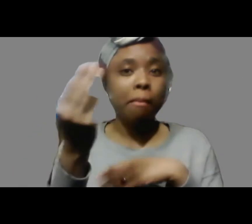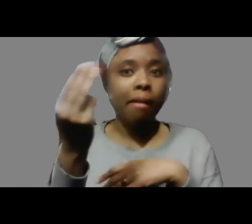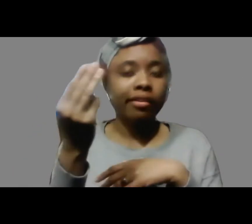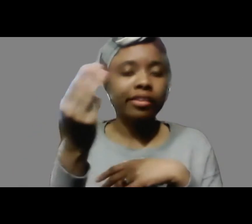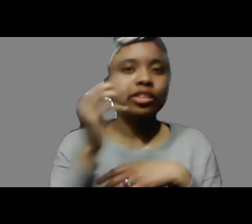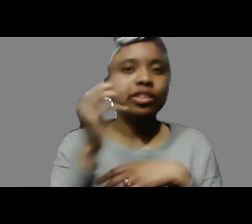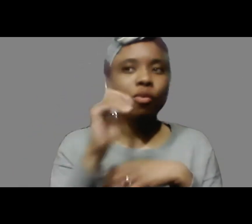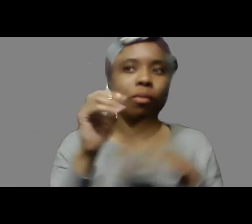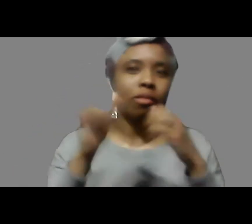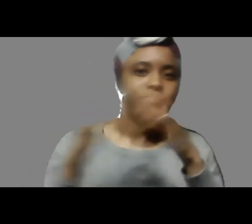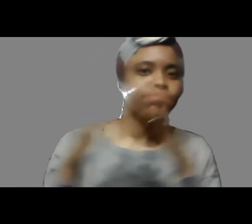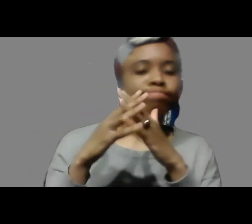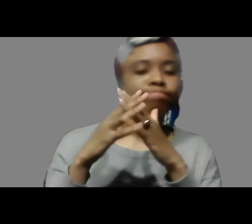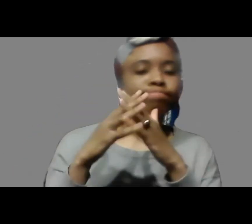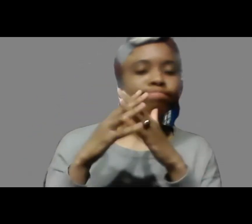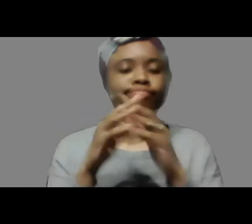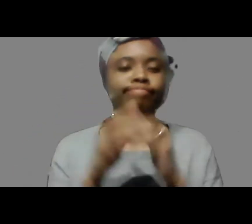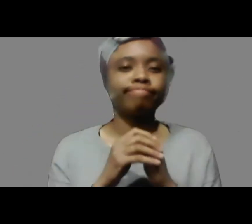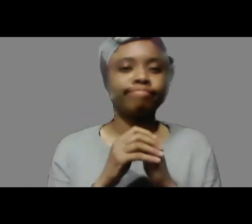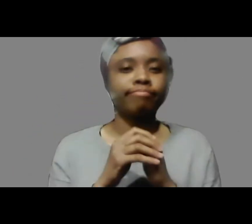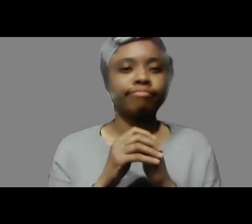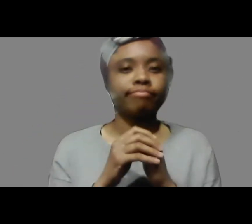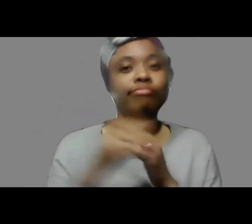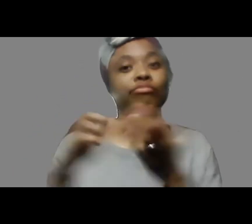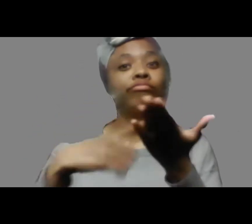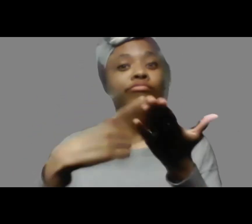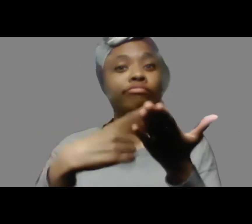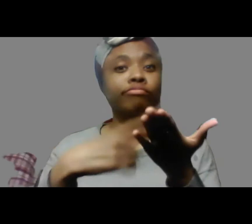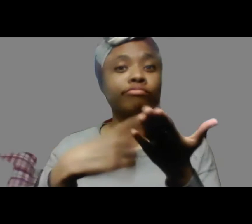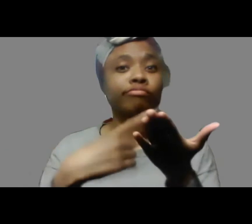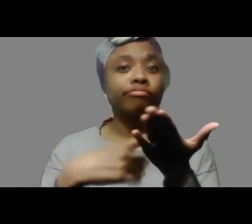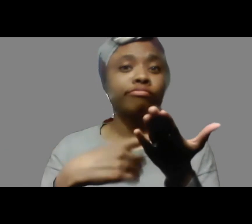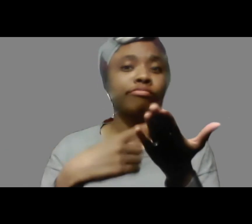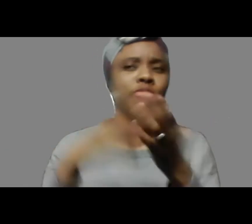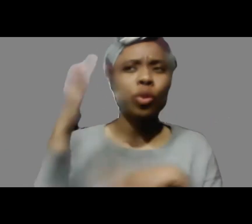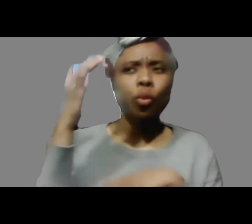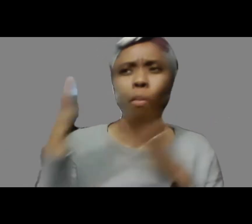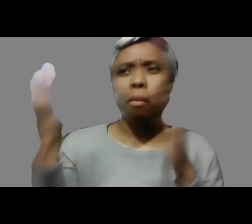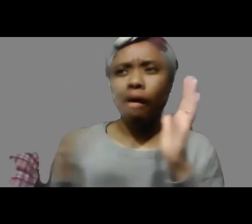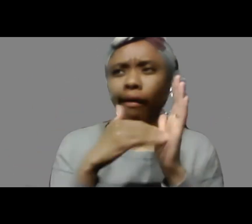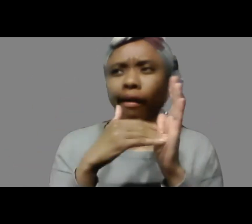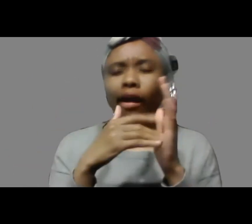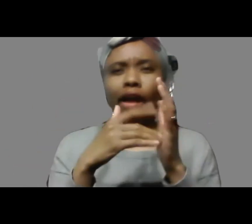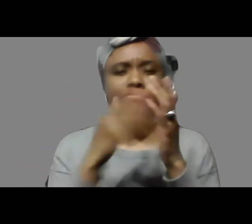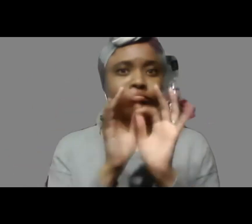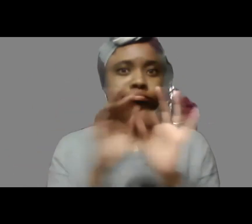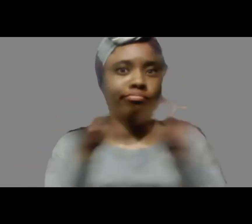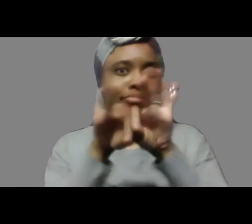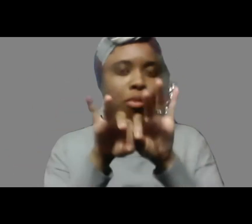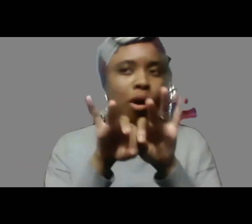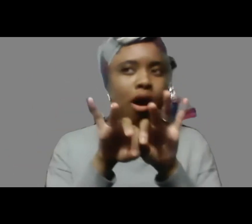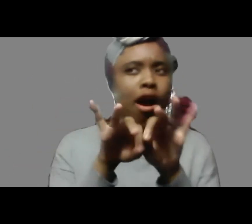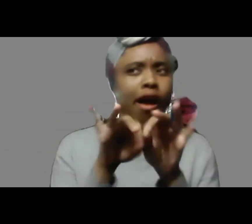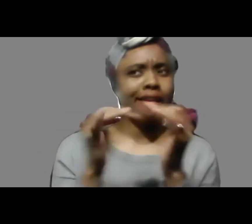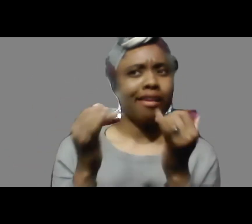for that, where we'll be discussing why, again, it's like so critical in this moment, particularly